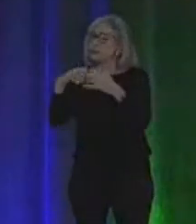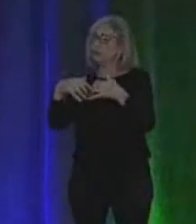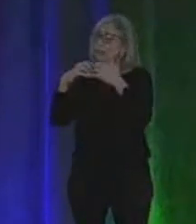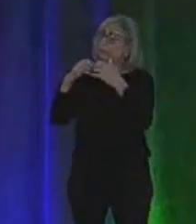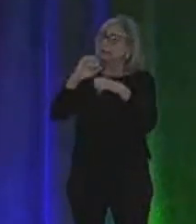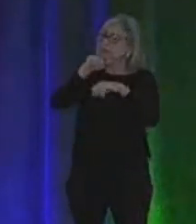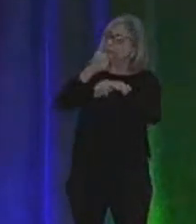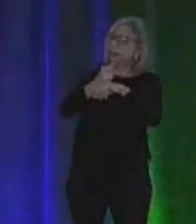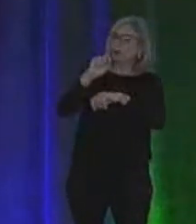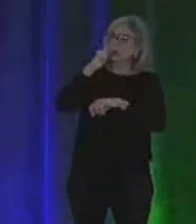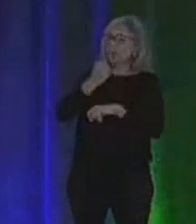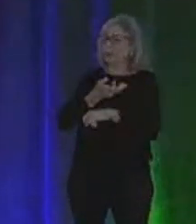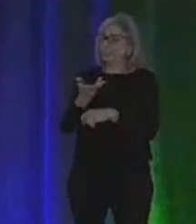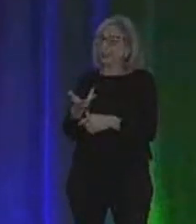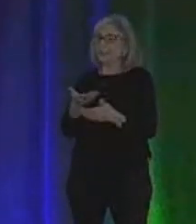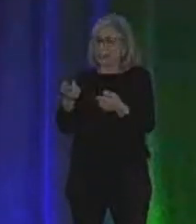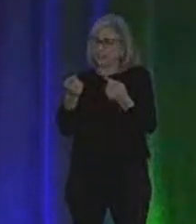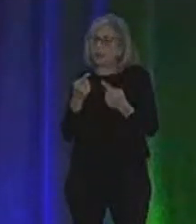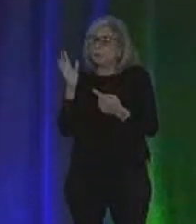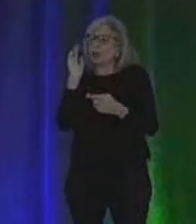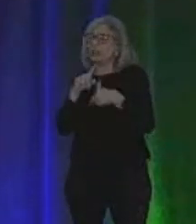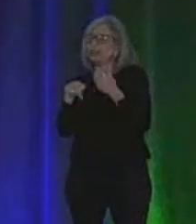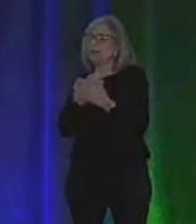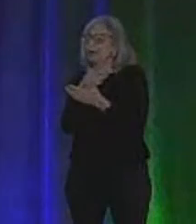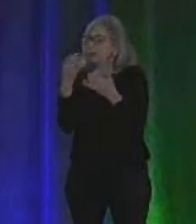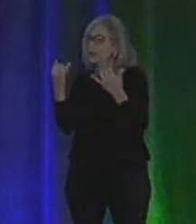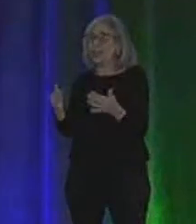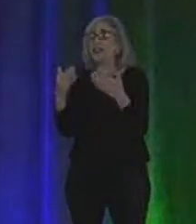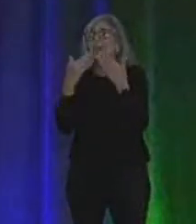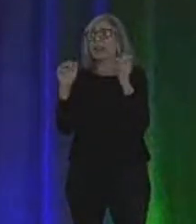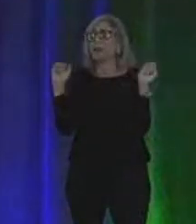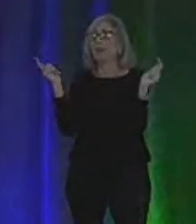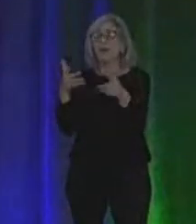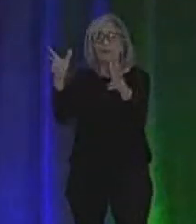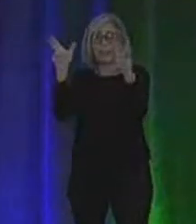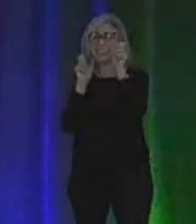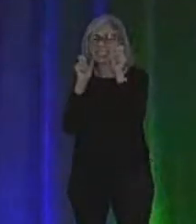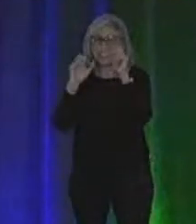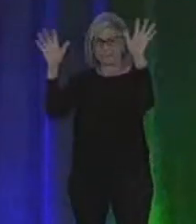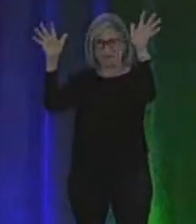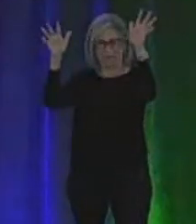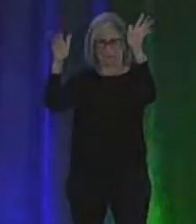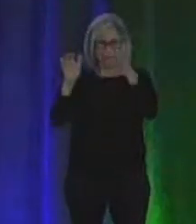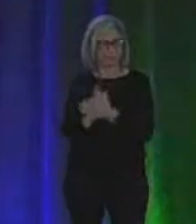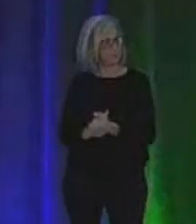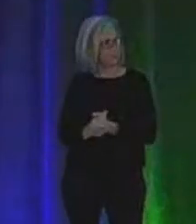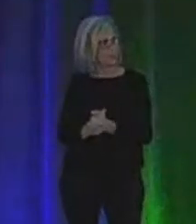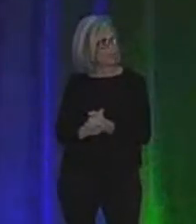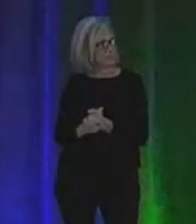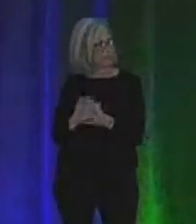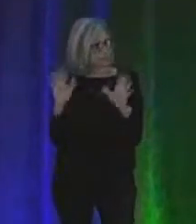this cool stuff that I get to come here and talk to you about today. And thank you all so much for listening. Appreciate it.